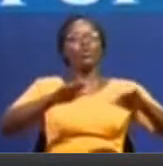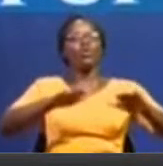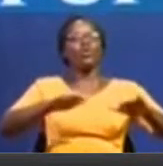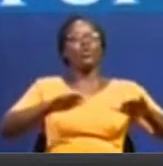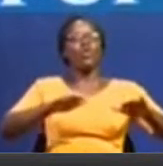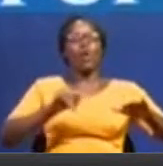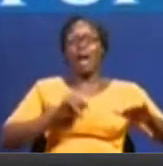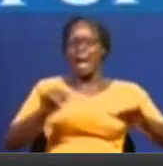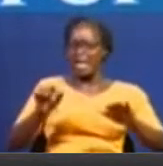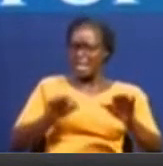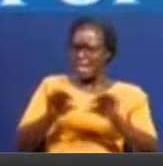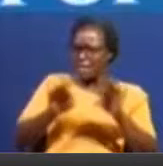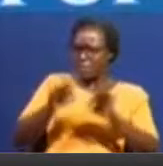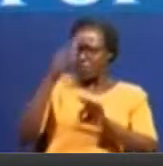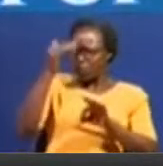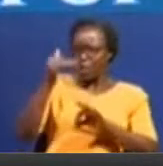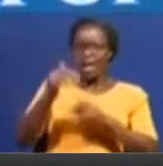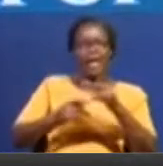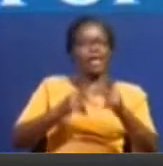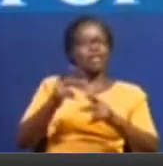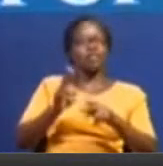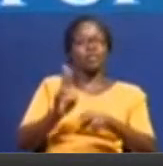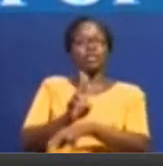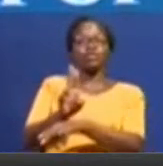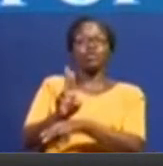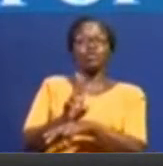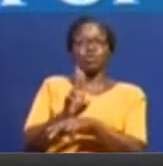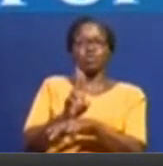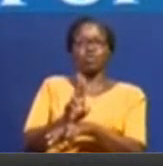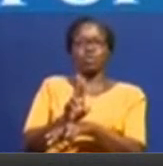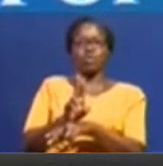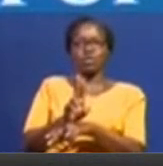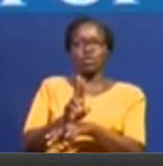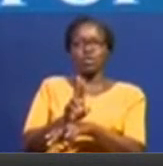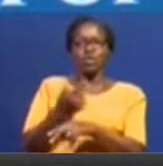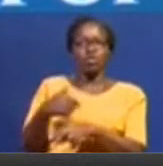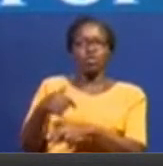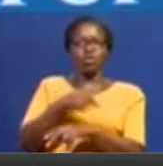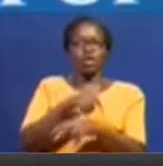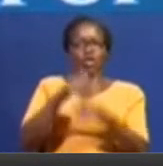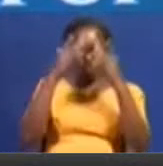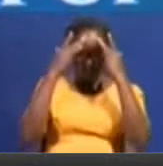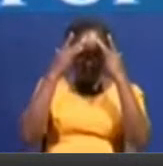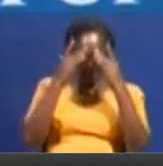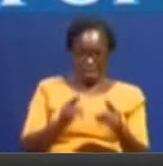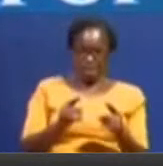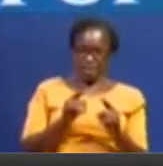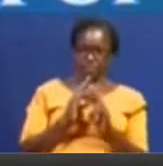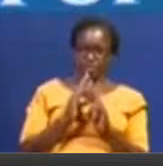able to explain why and the process that was used for us to arrive to that result.